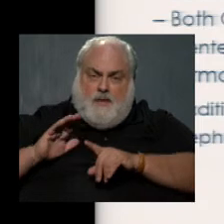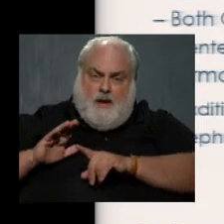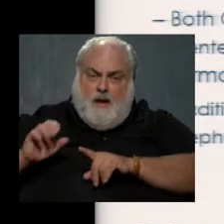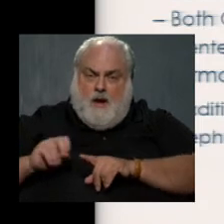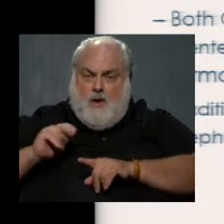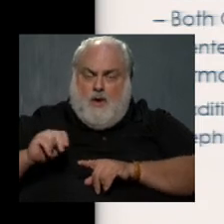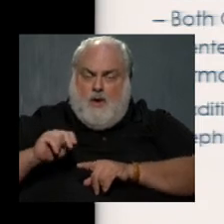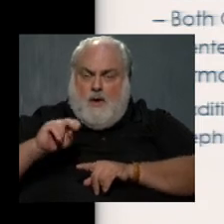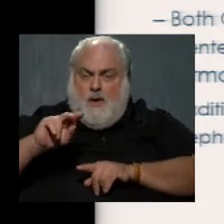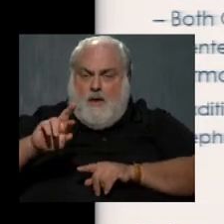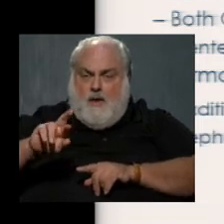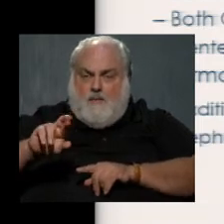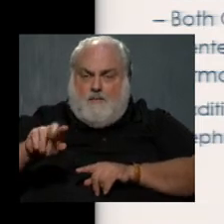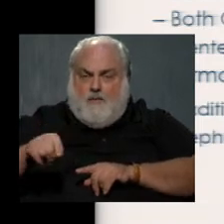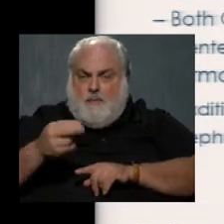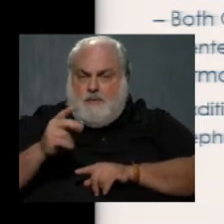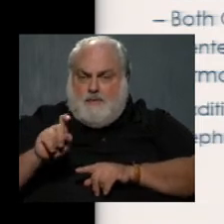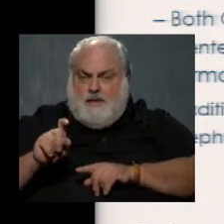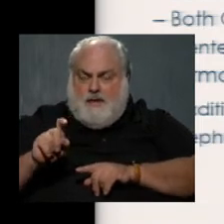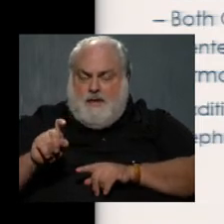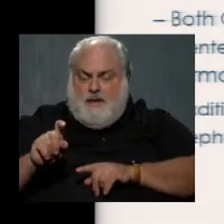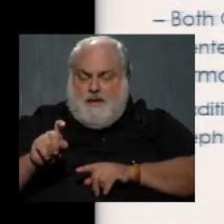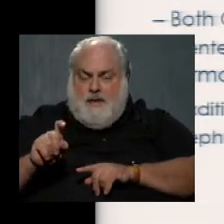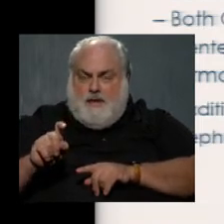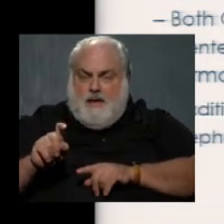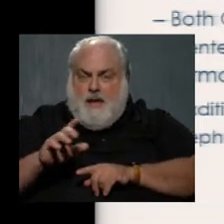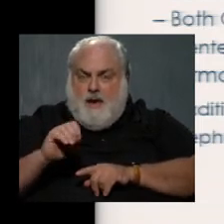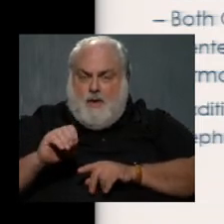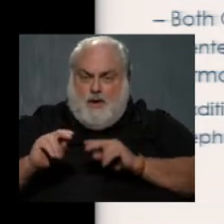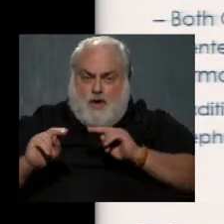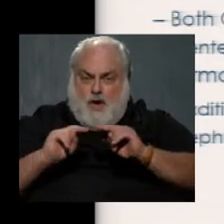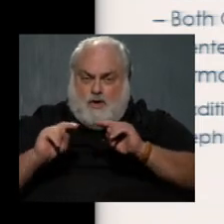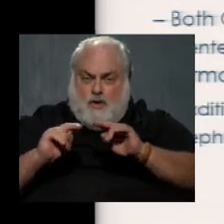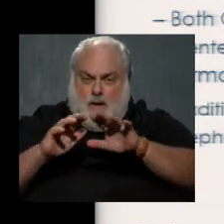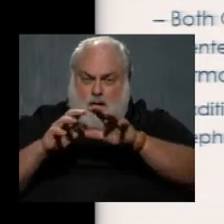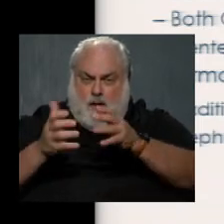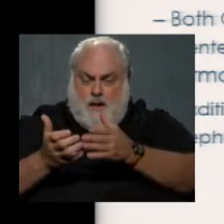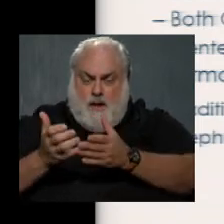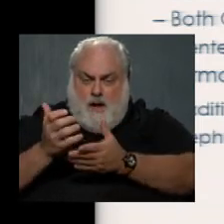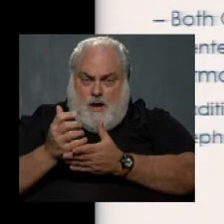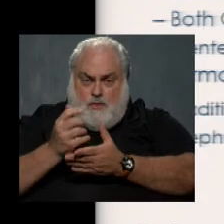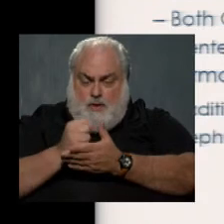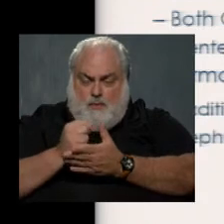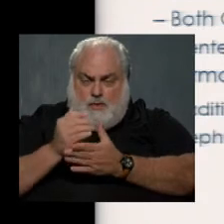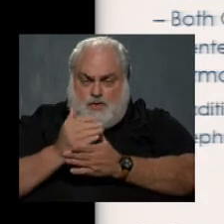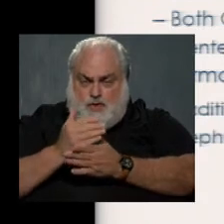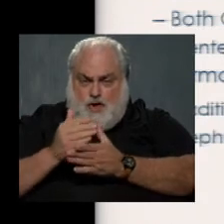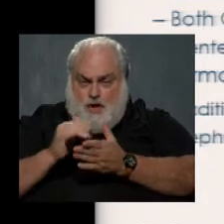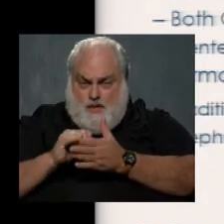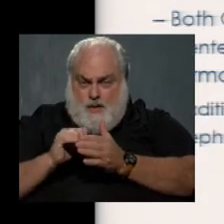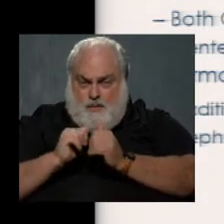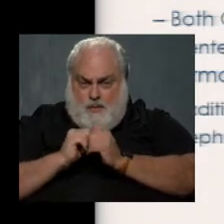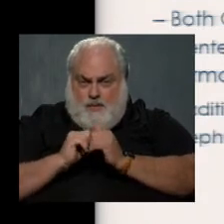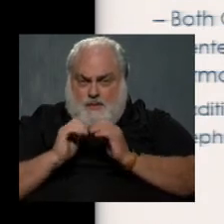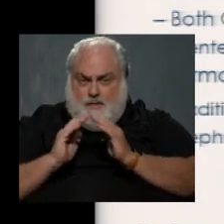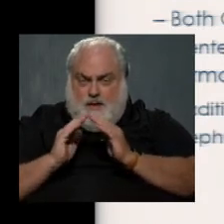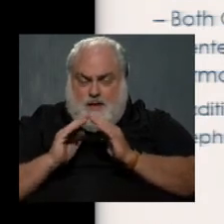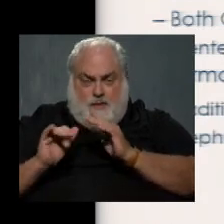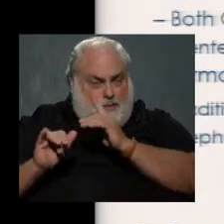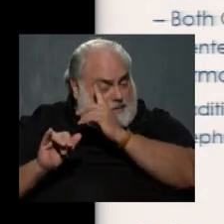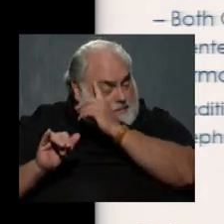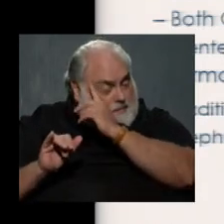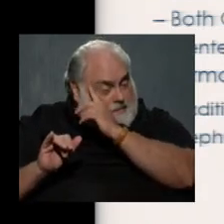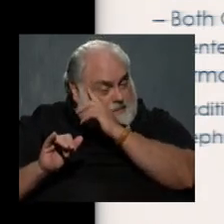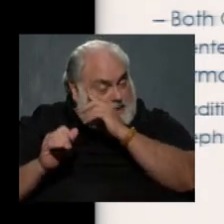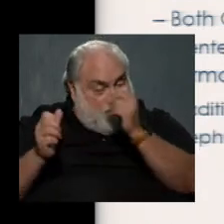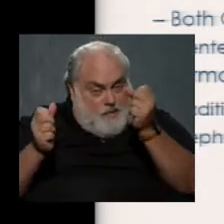three pharmacists on staff, and we are currently in the process of negotiating a master contract. So we'll share that with the city as well. So a lot